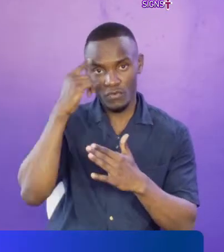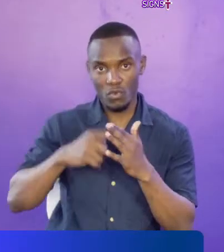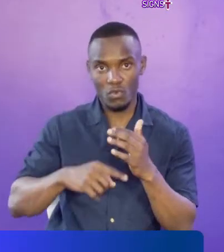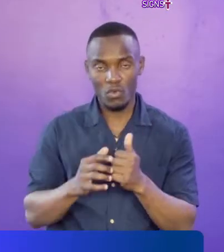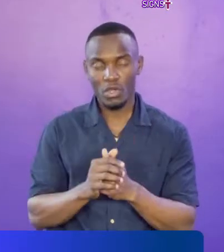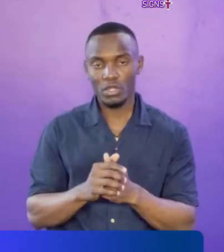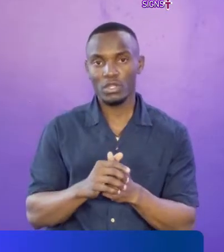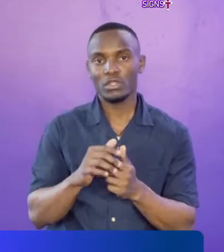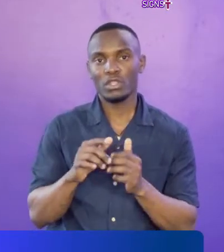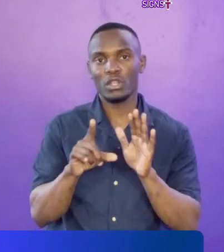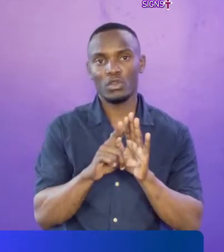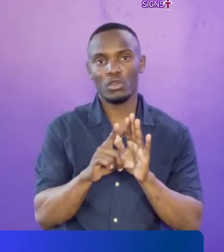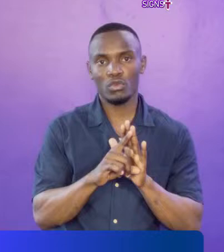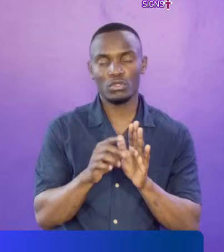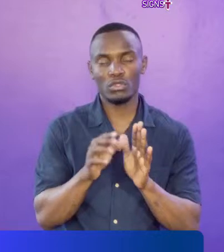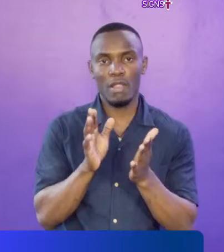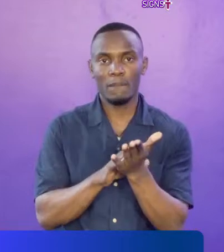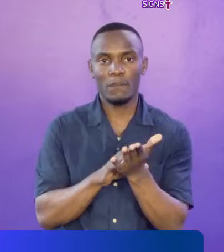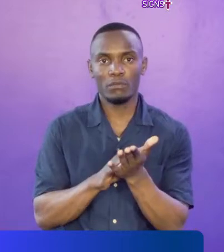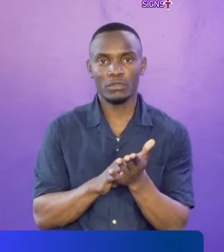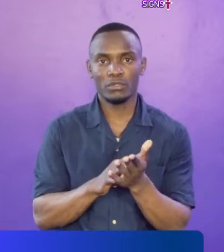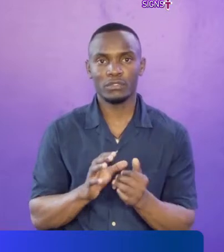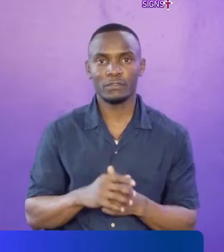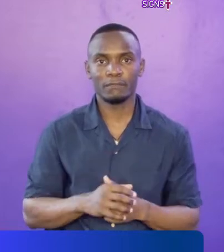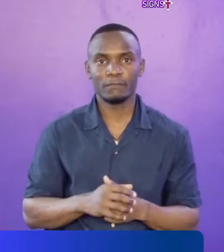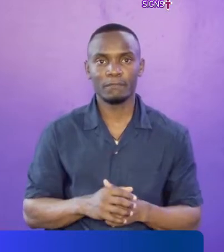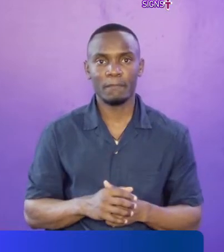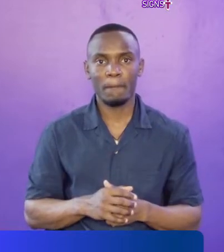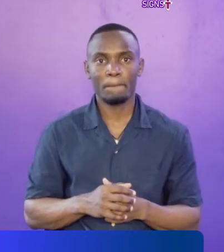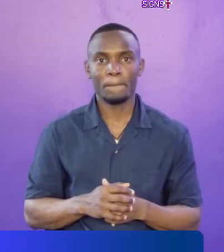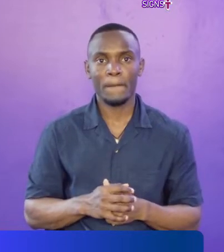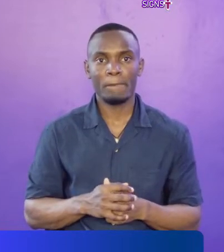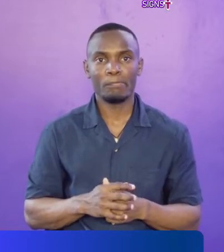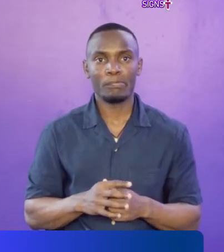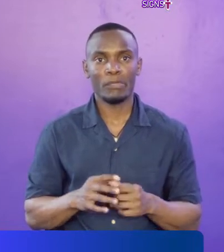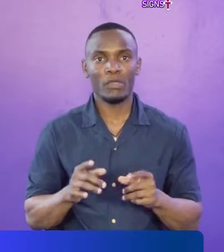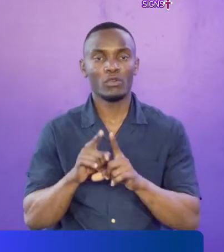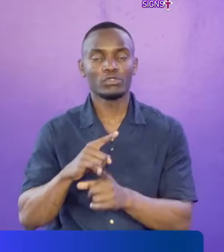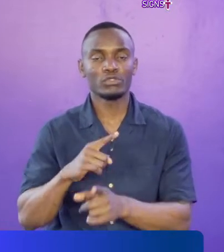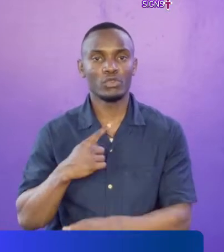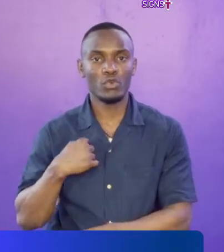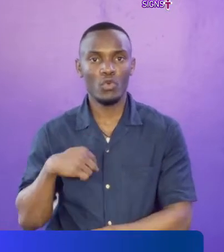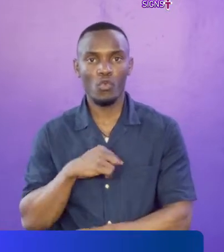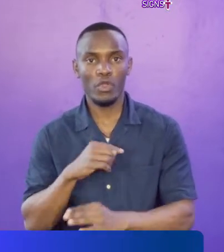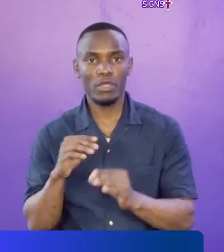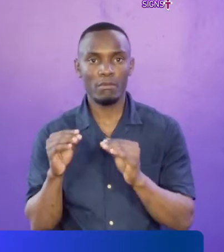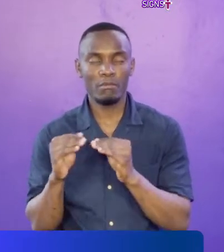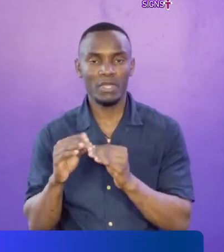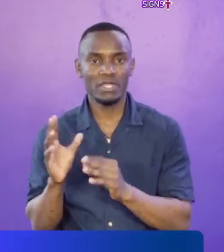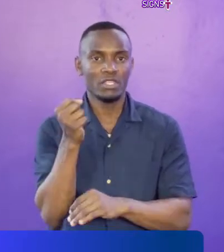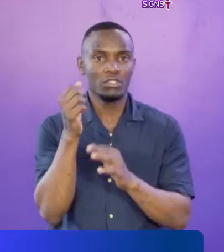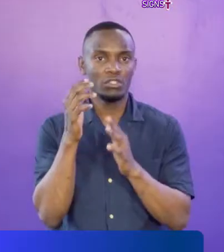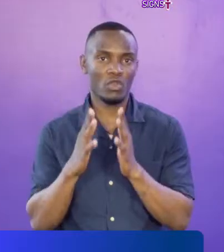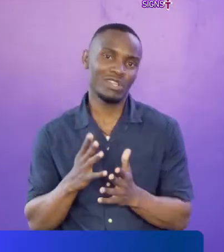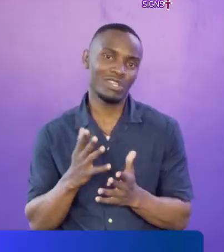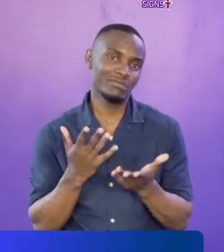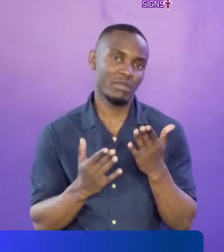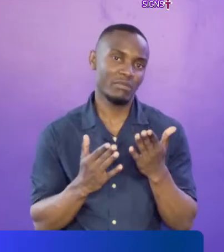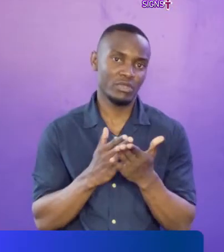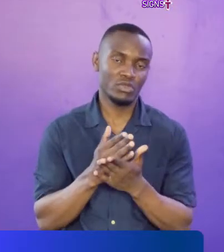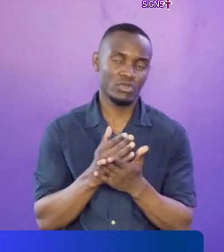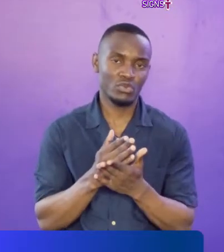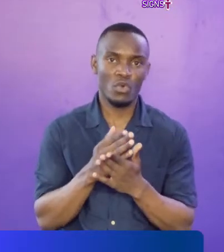ICT. Yes. Yeah. We convene stakeholders either through webinars, one-on-one,